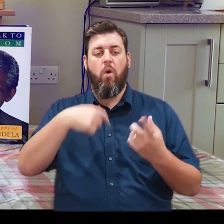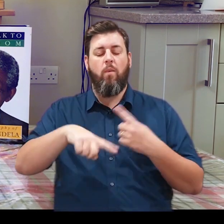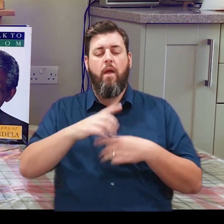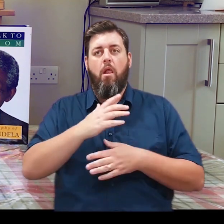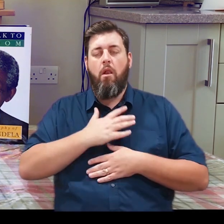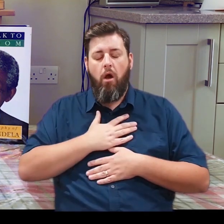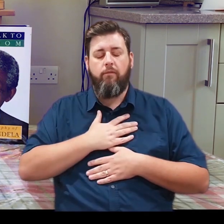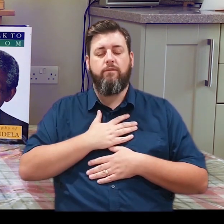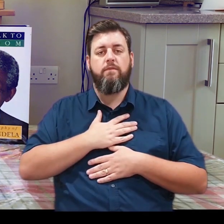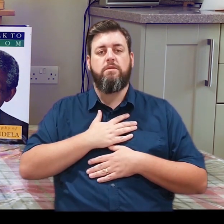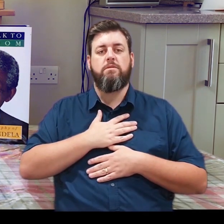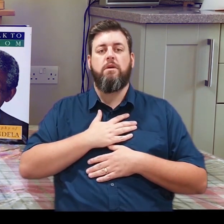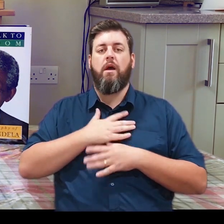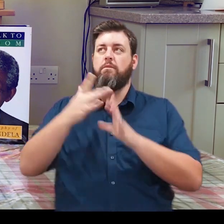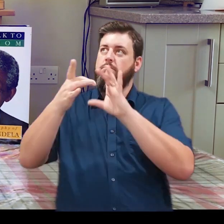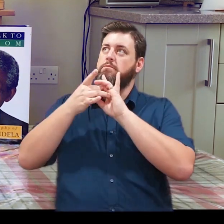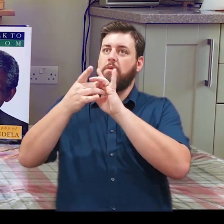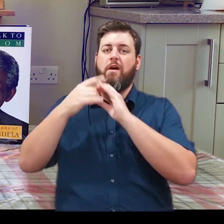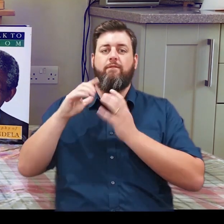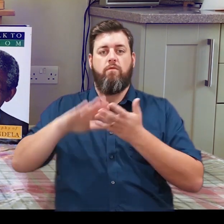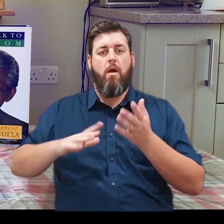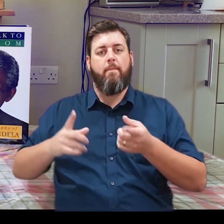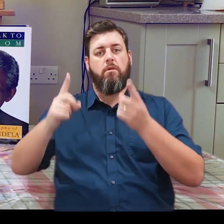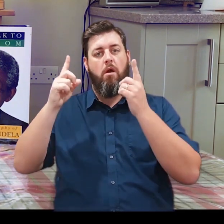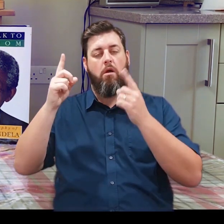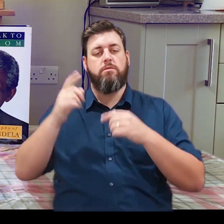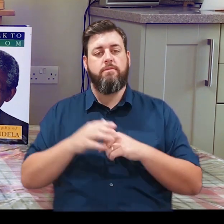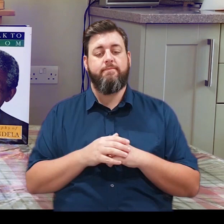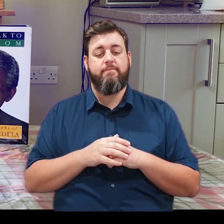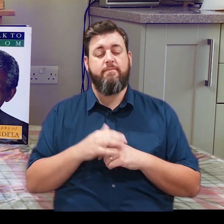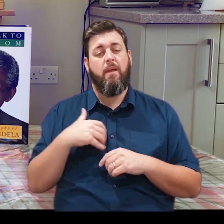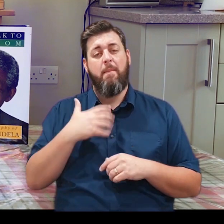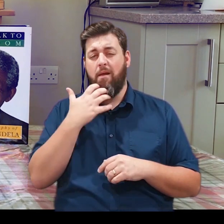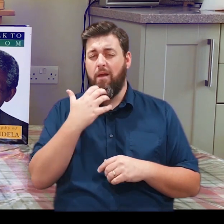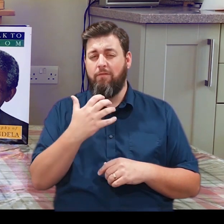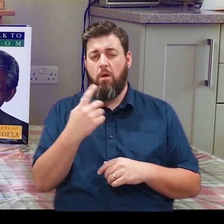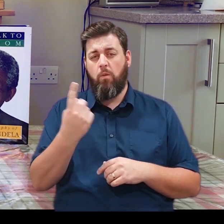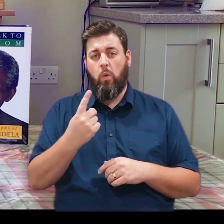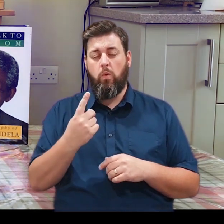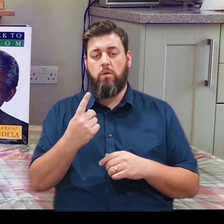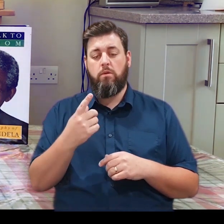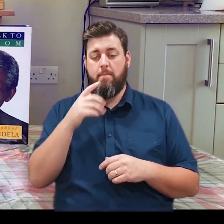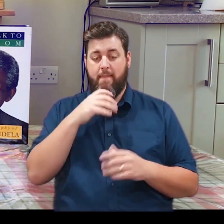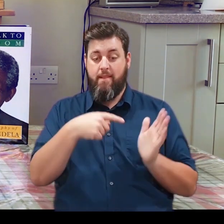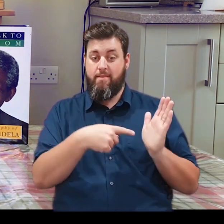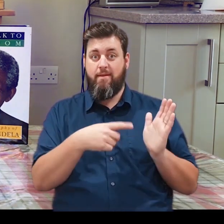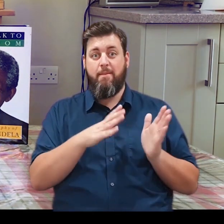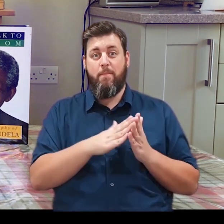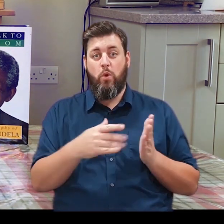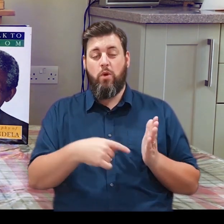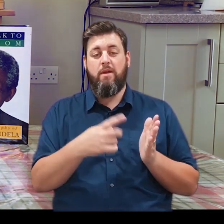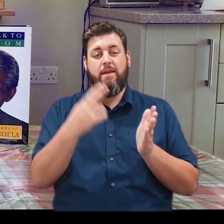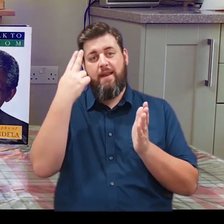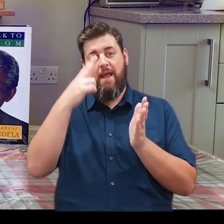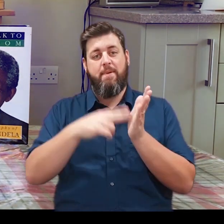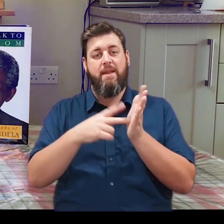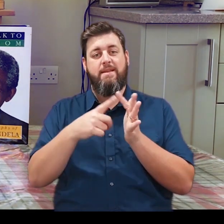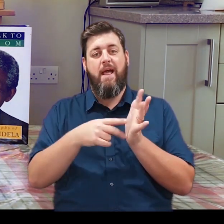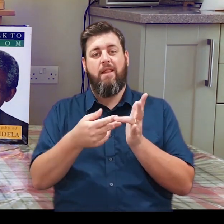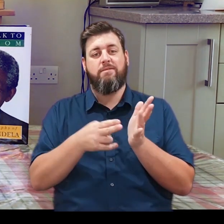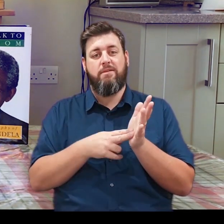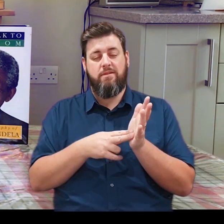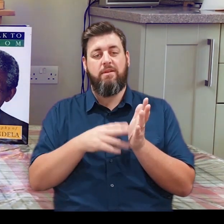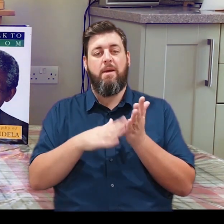loved and called by God. One of my heroes is the man on the front of this book, Nelson Mandela. He